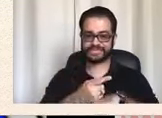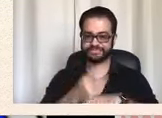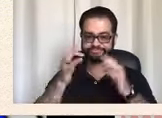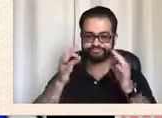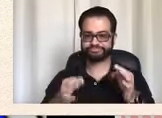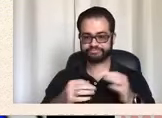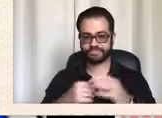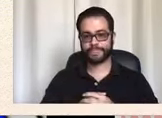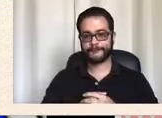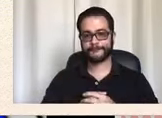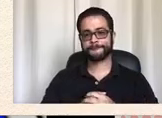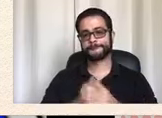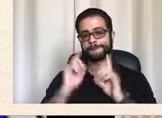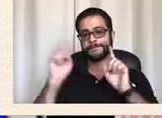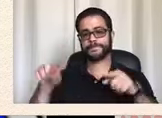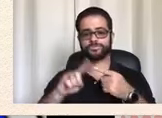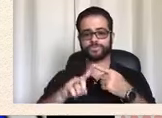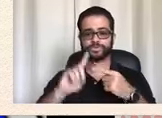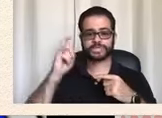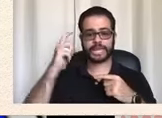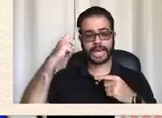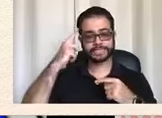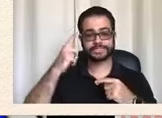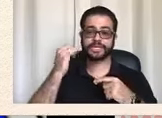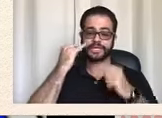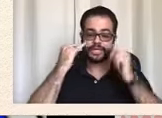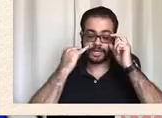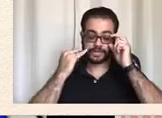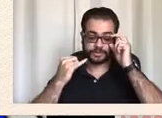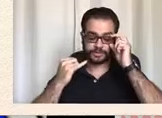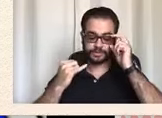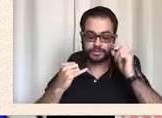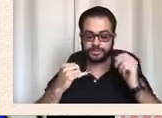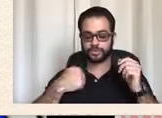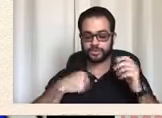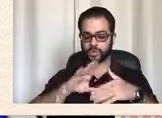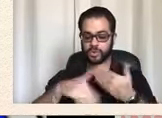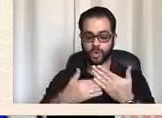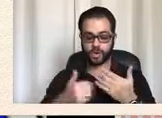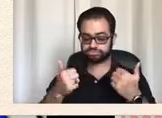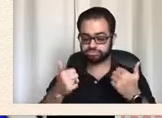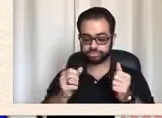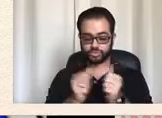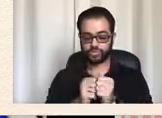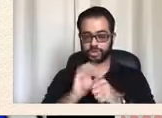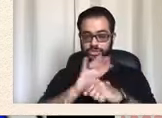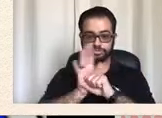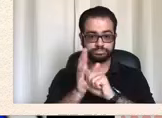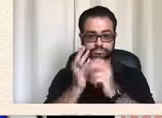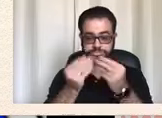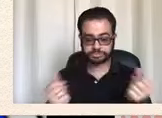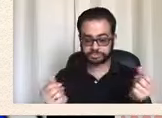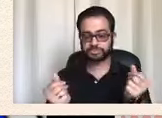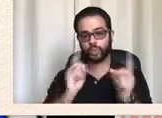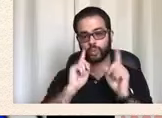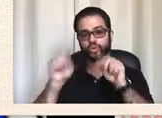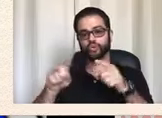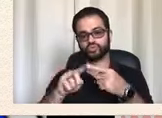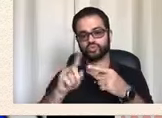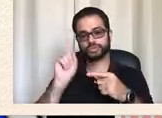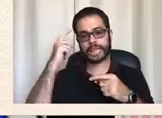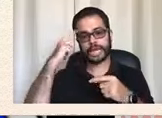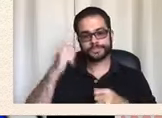you get to go to Tallahassee if, you know, if we're all good with our pandemic. If